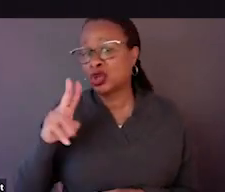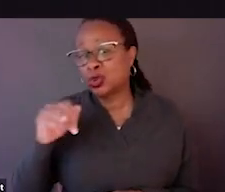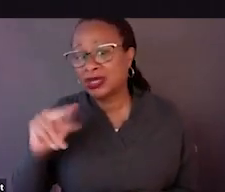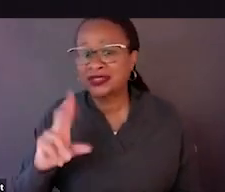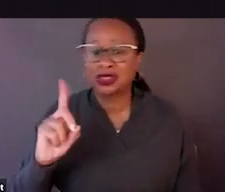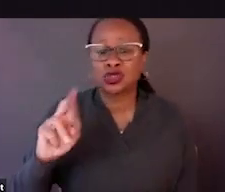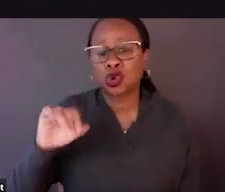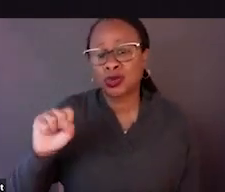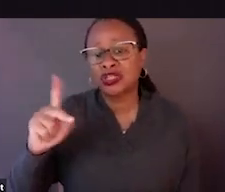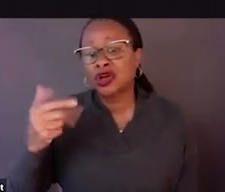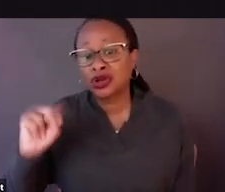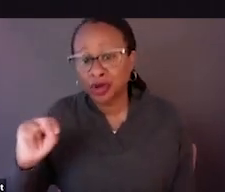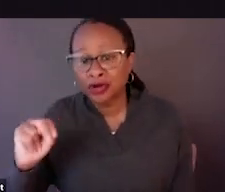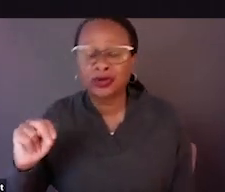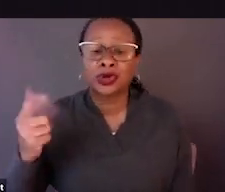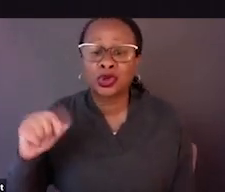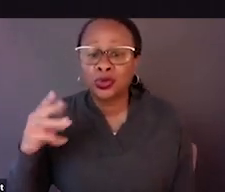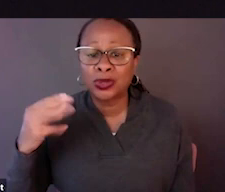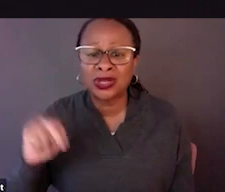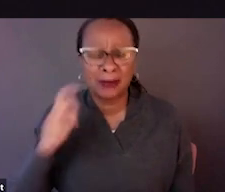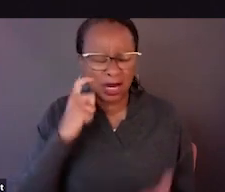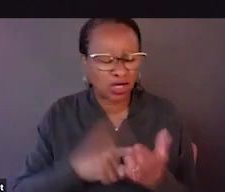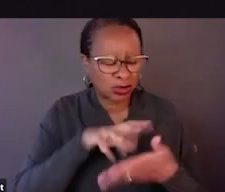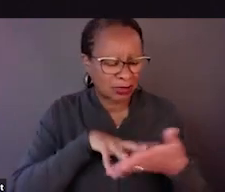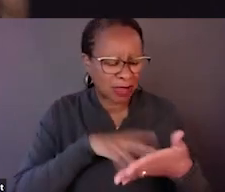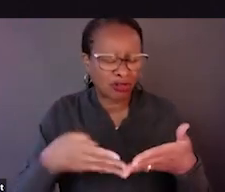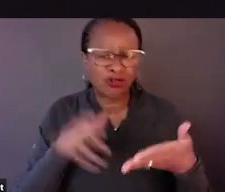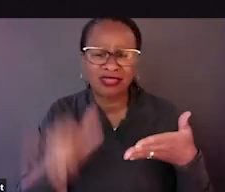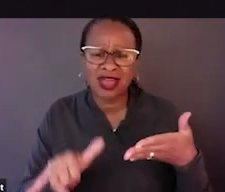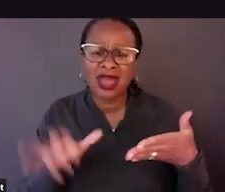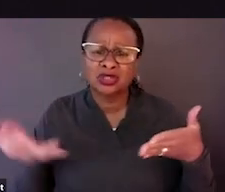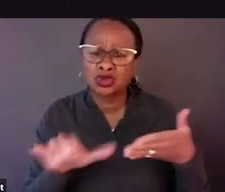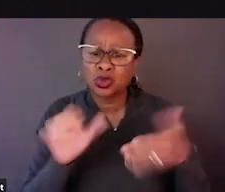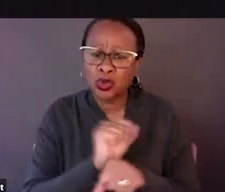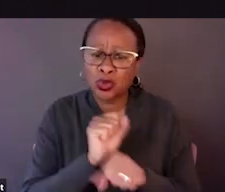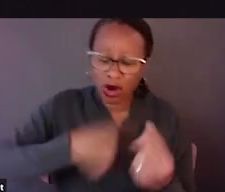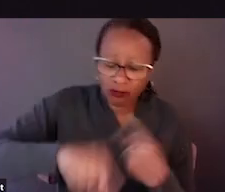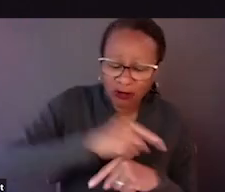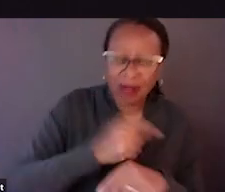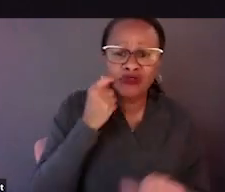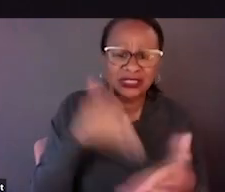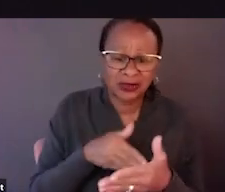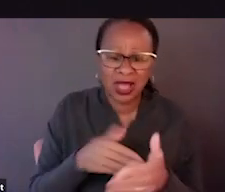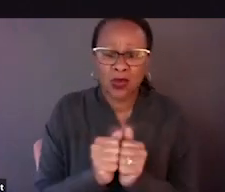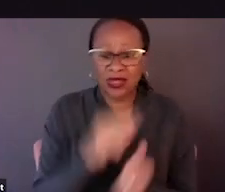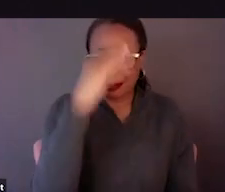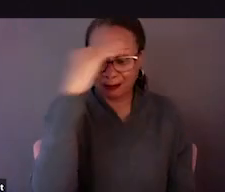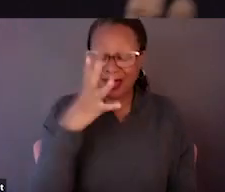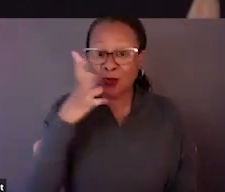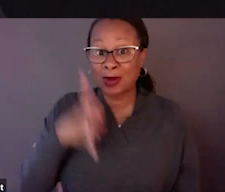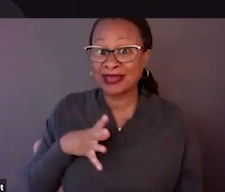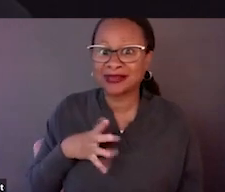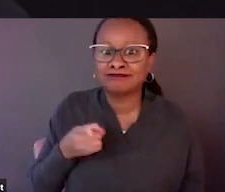know, but I noticed a pattern that doing the work around racism were black women, you know,